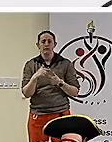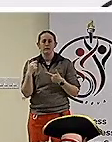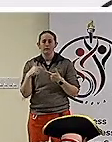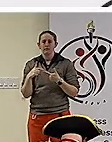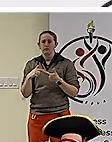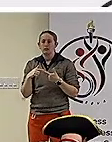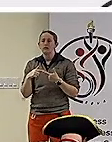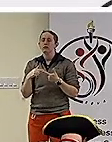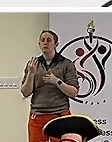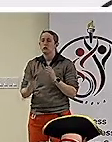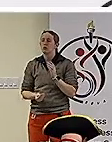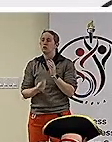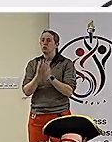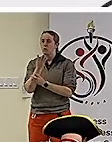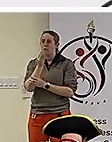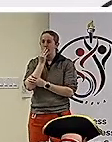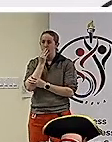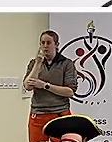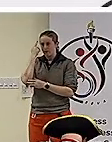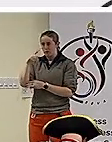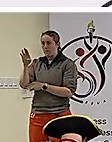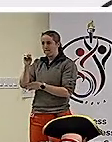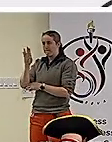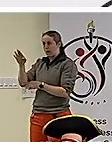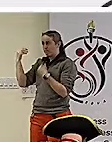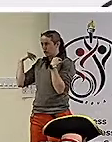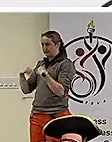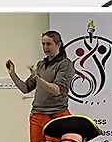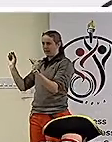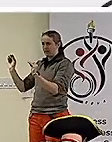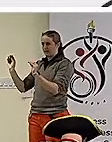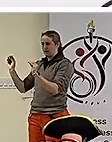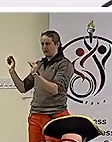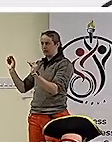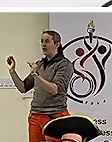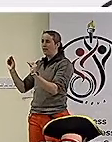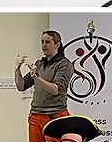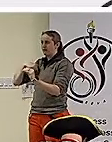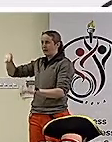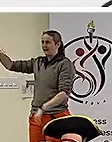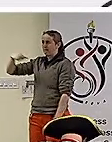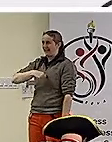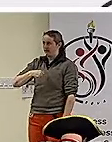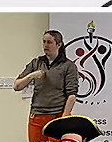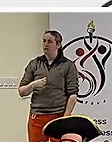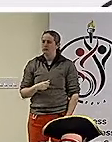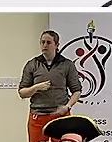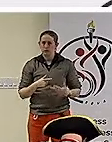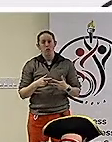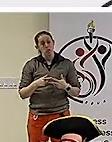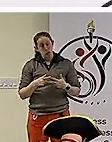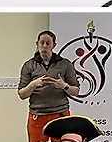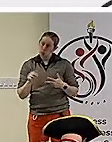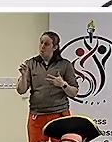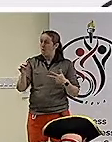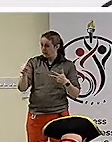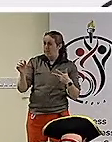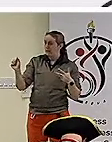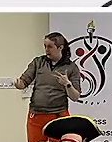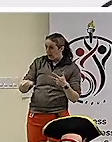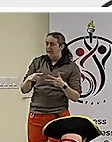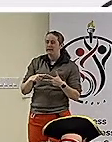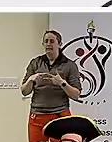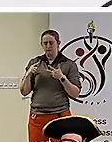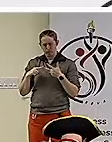food so that Bob can sell it so we can get paid to grow the food. Yeah, we could do that. And then they said, but this